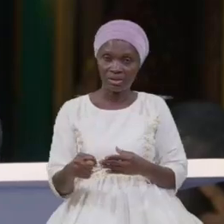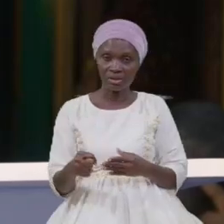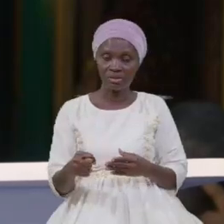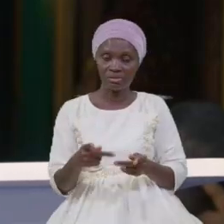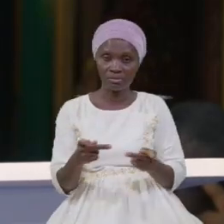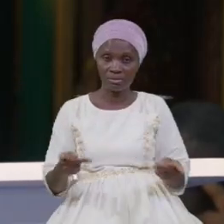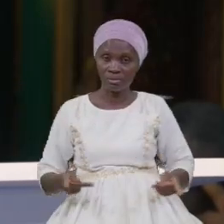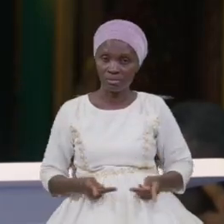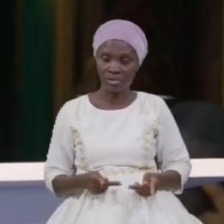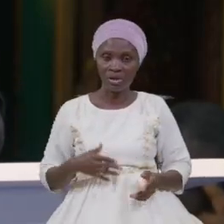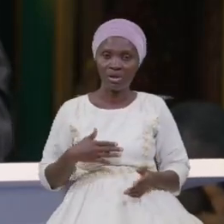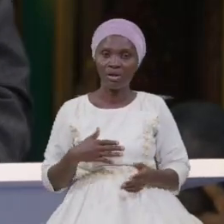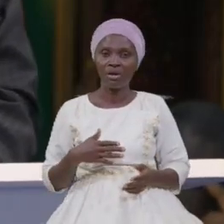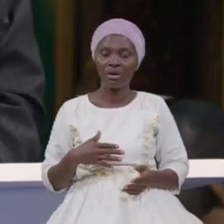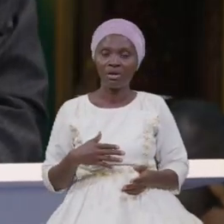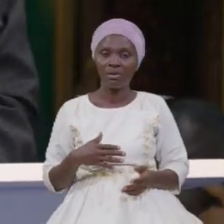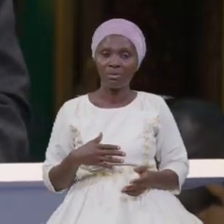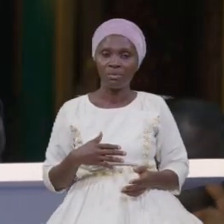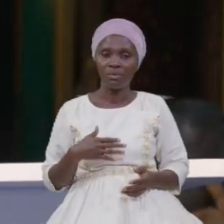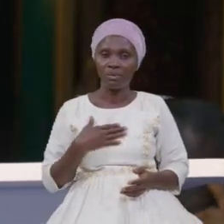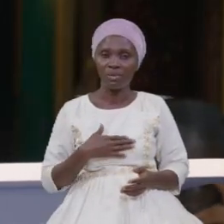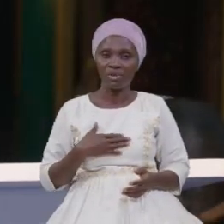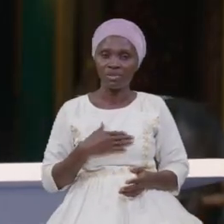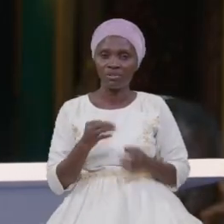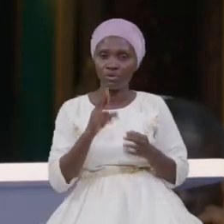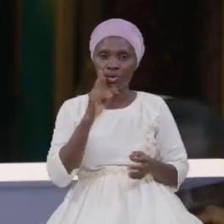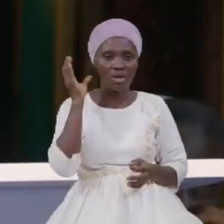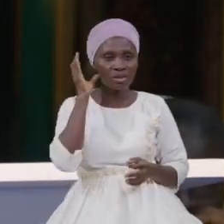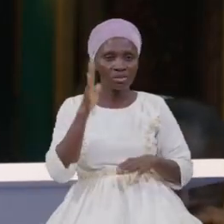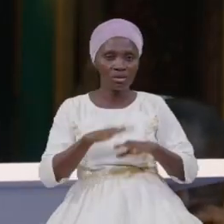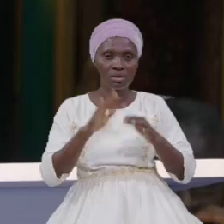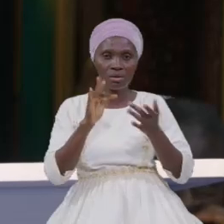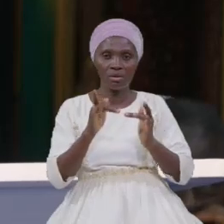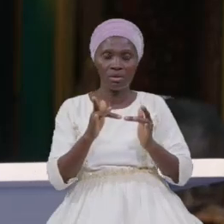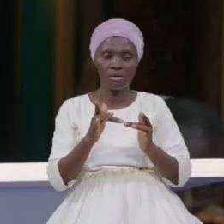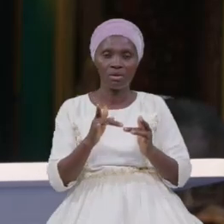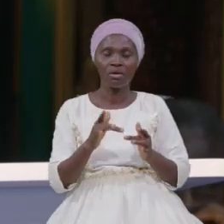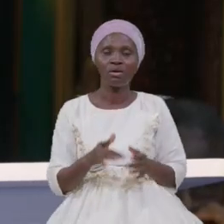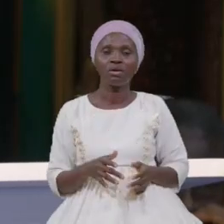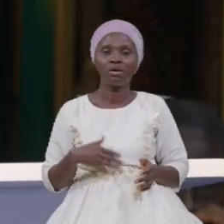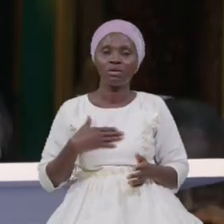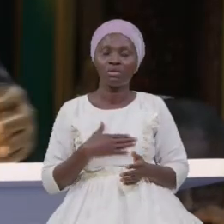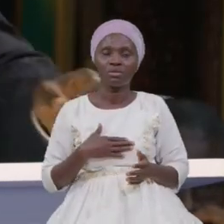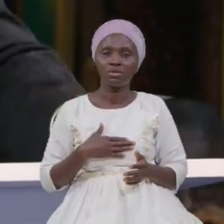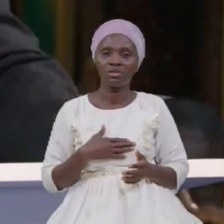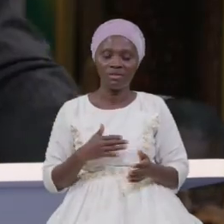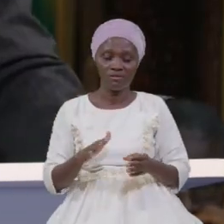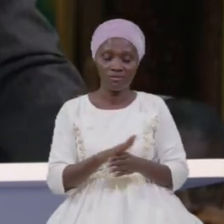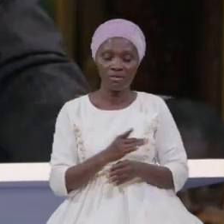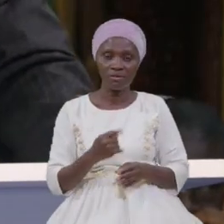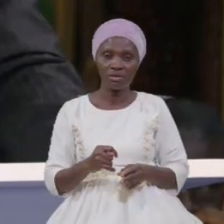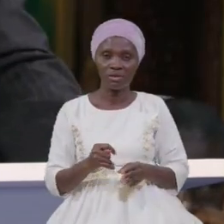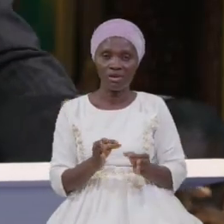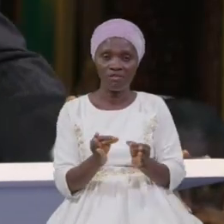your player and fill the form and send it to the